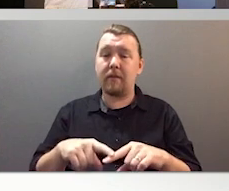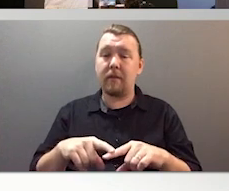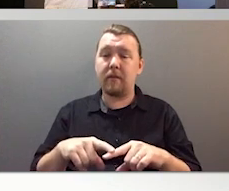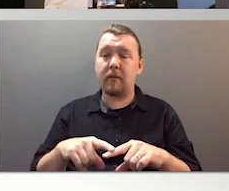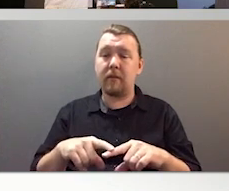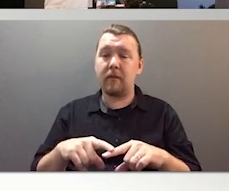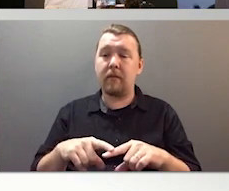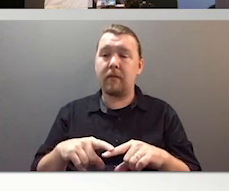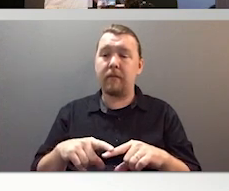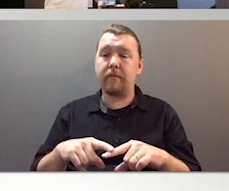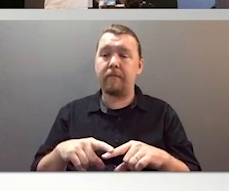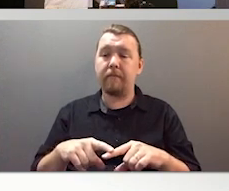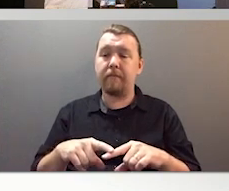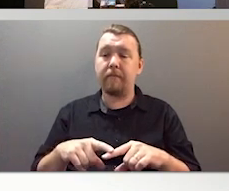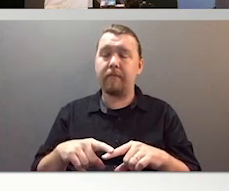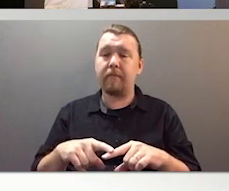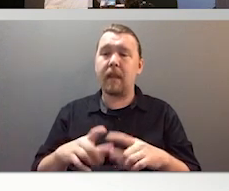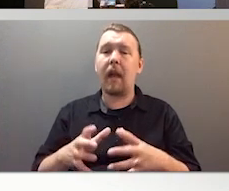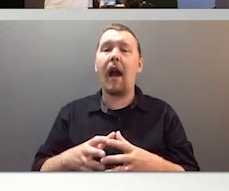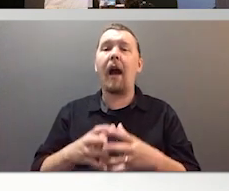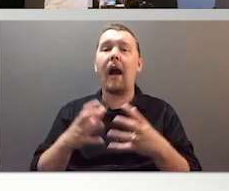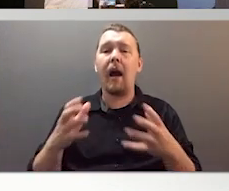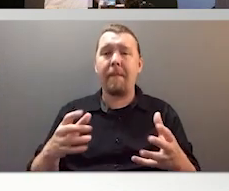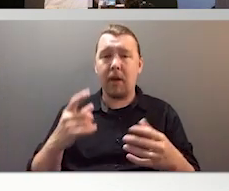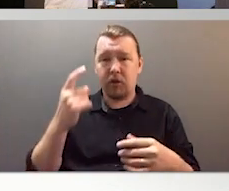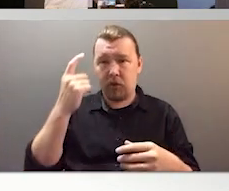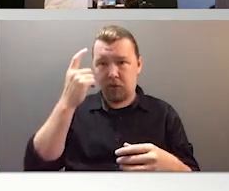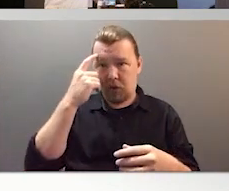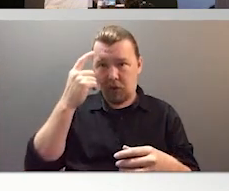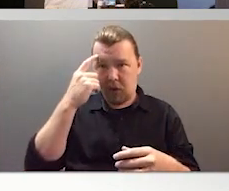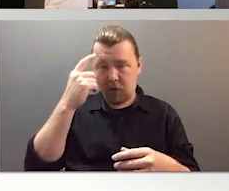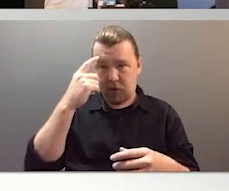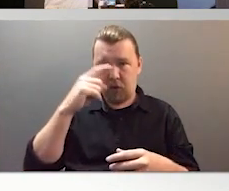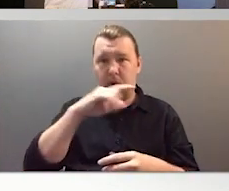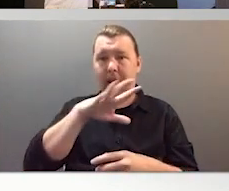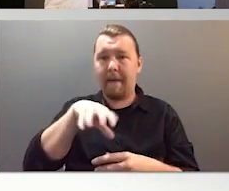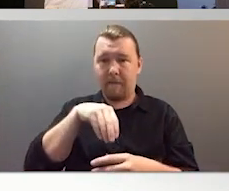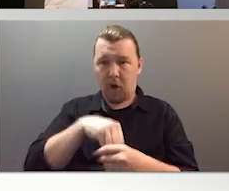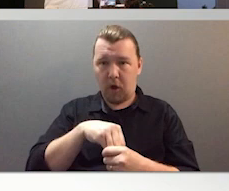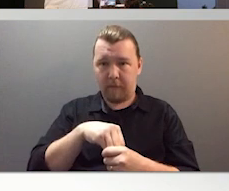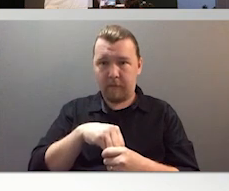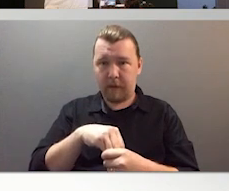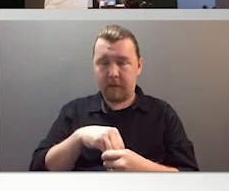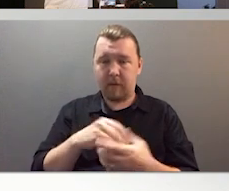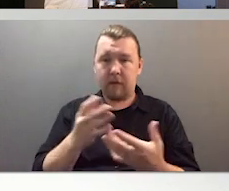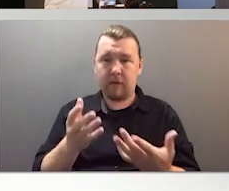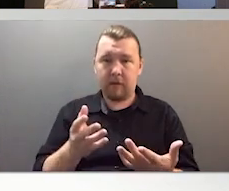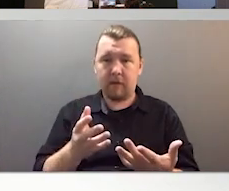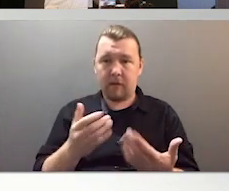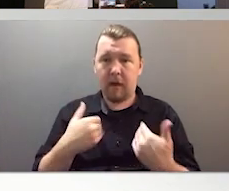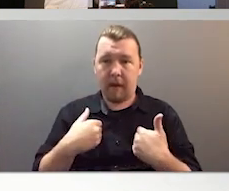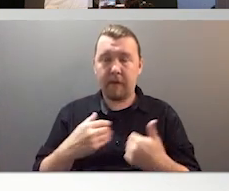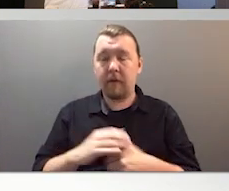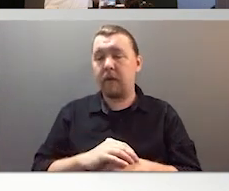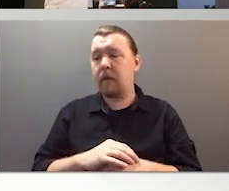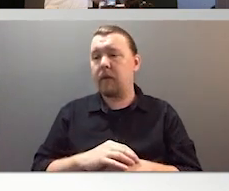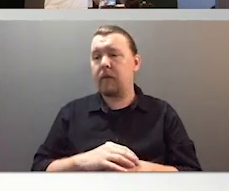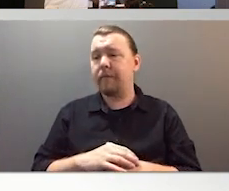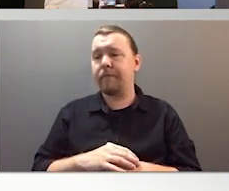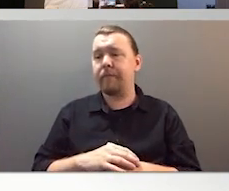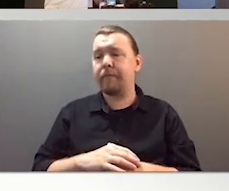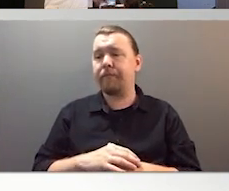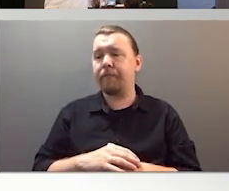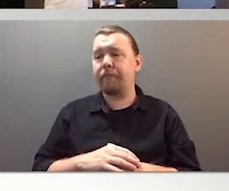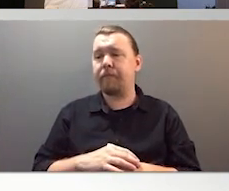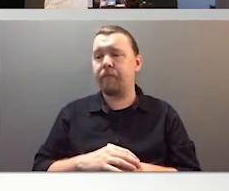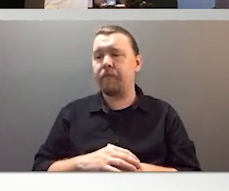So, I mean, this is in the case of like autism, and sometimes we need it repeated over